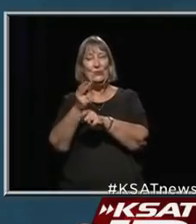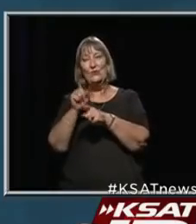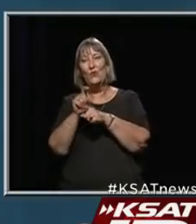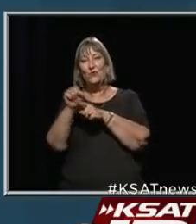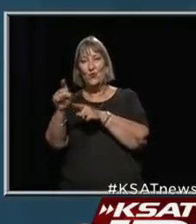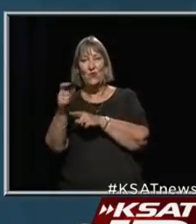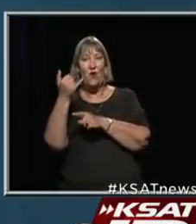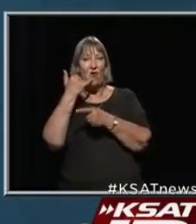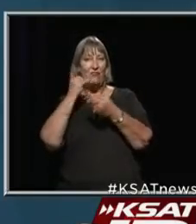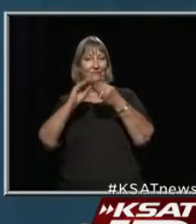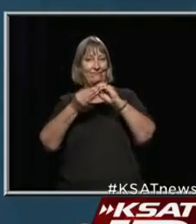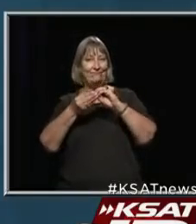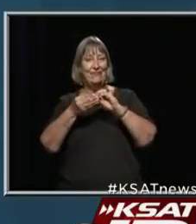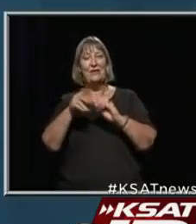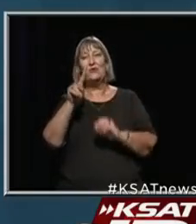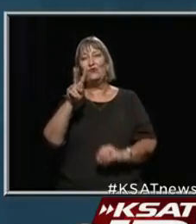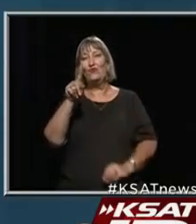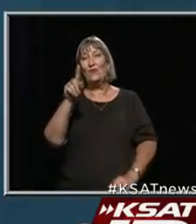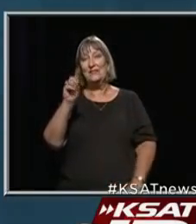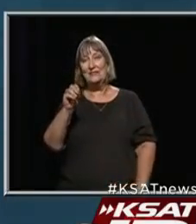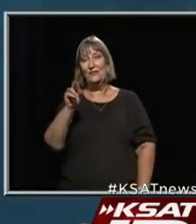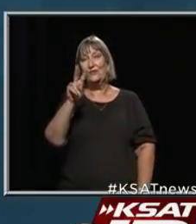at